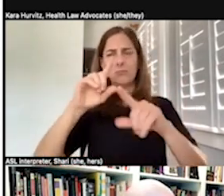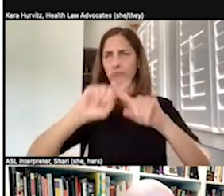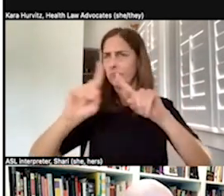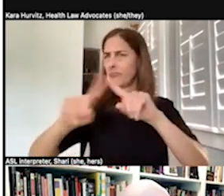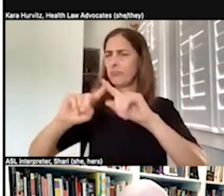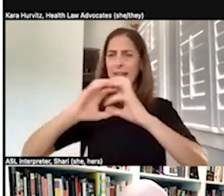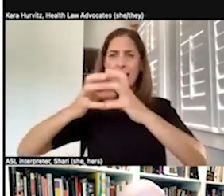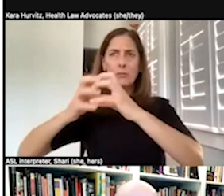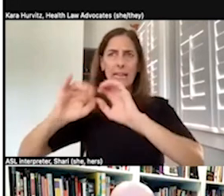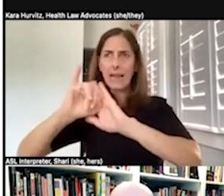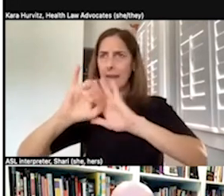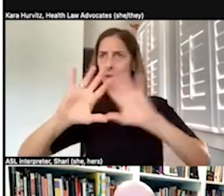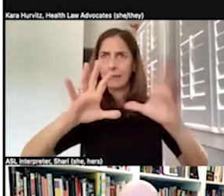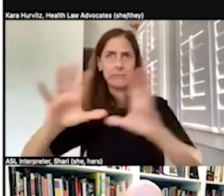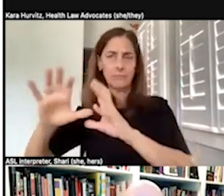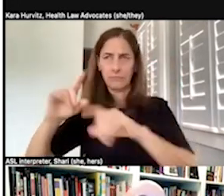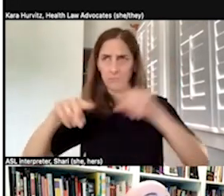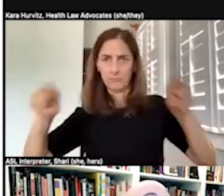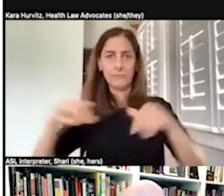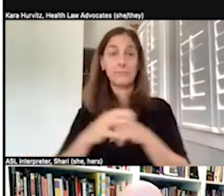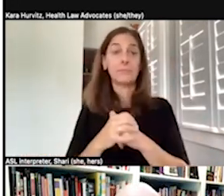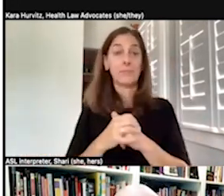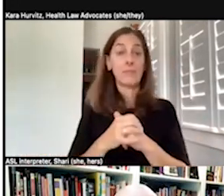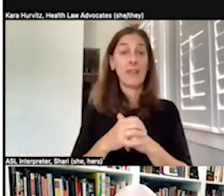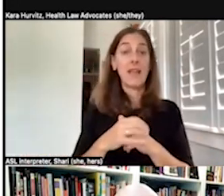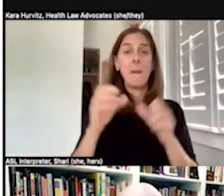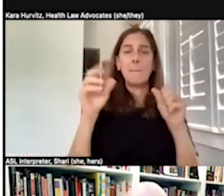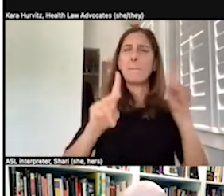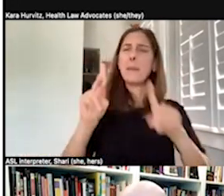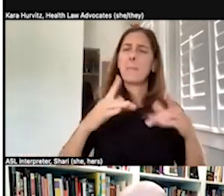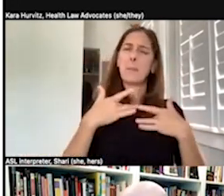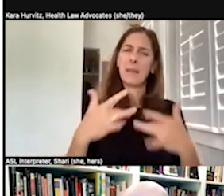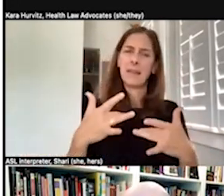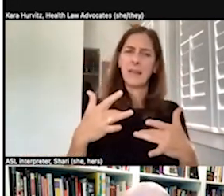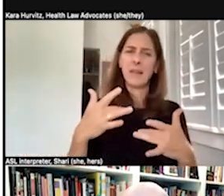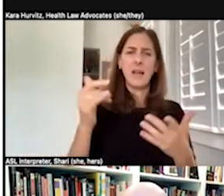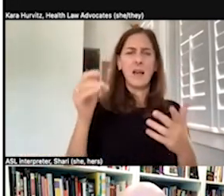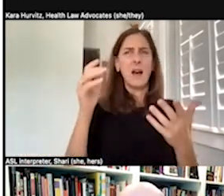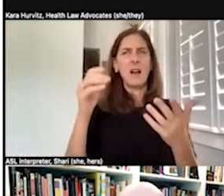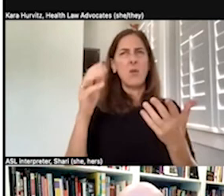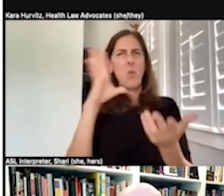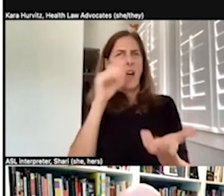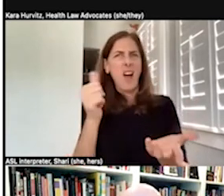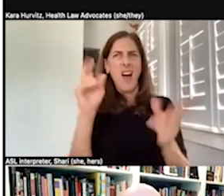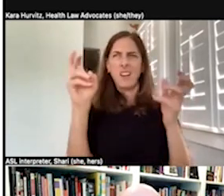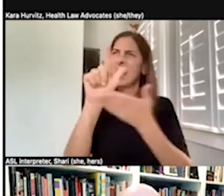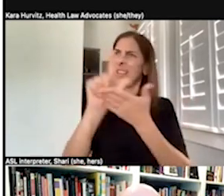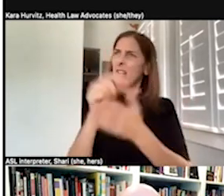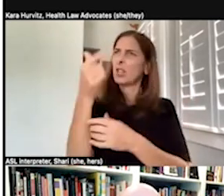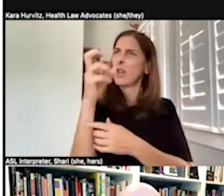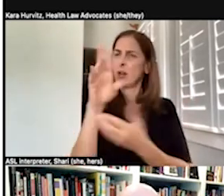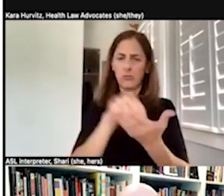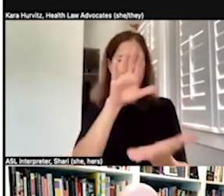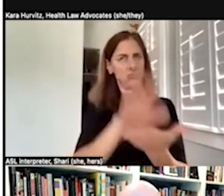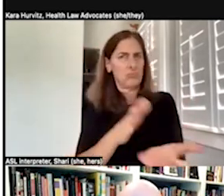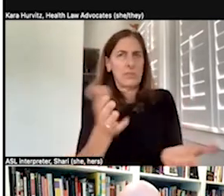legal gender. I get this question a lot of like, well, somebody should just list their legal gender on their documentation. I'm here to bust